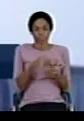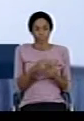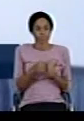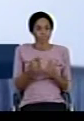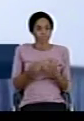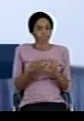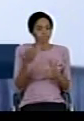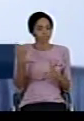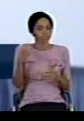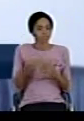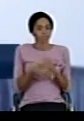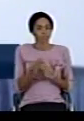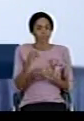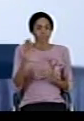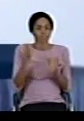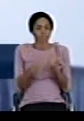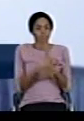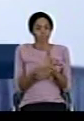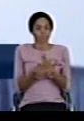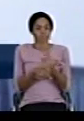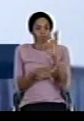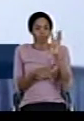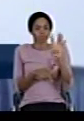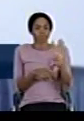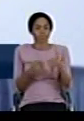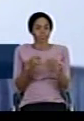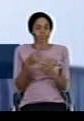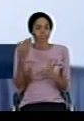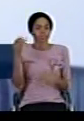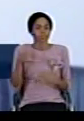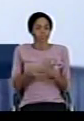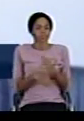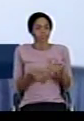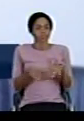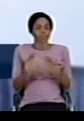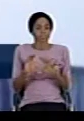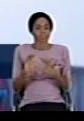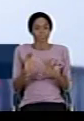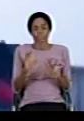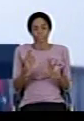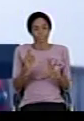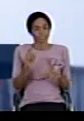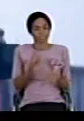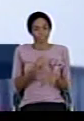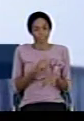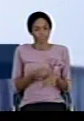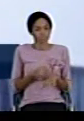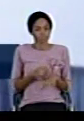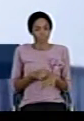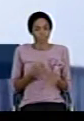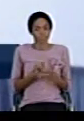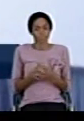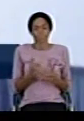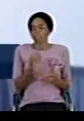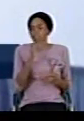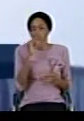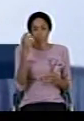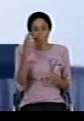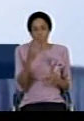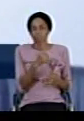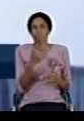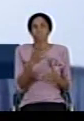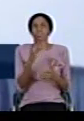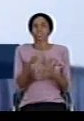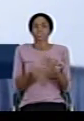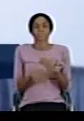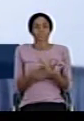I was in primary four. It was during the class period that I couldn't see anything at all in the